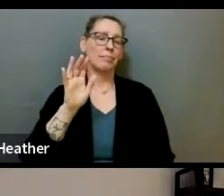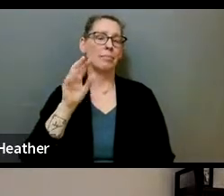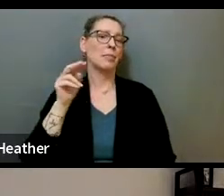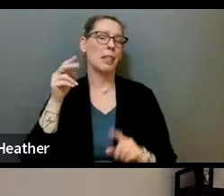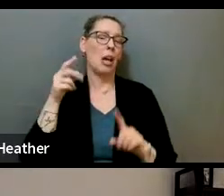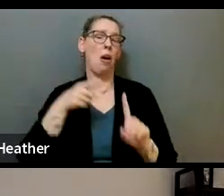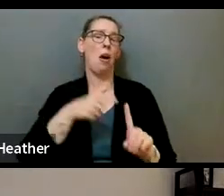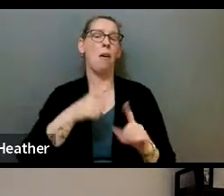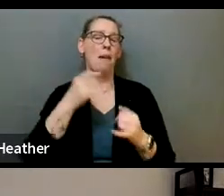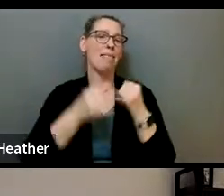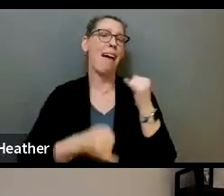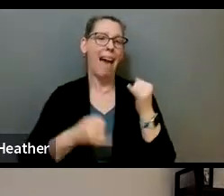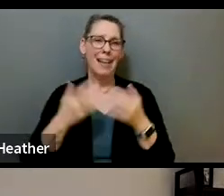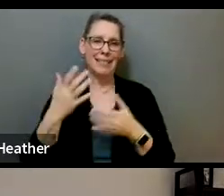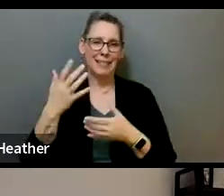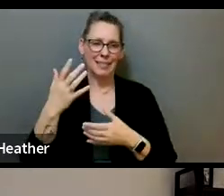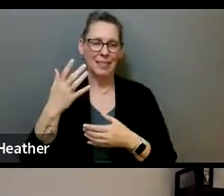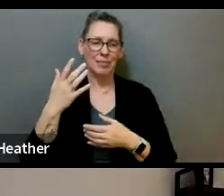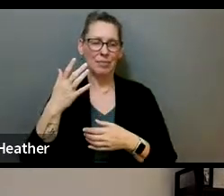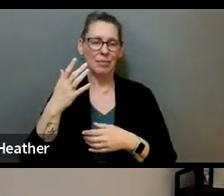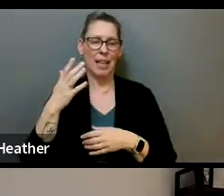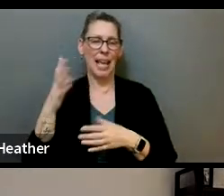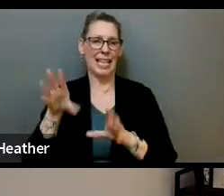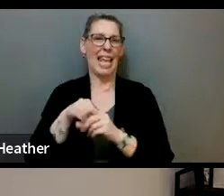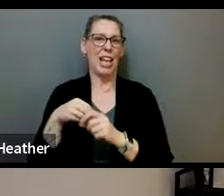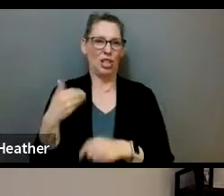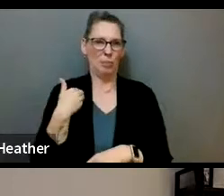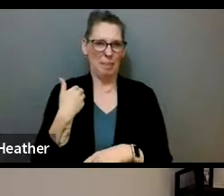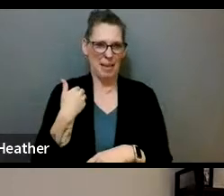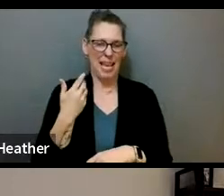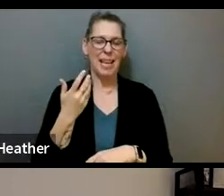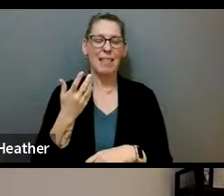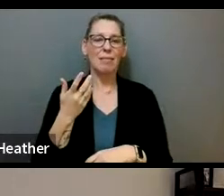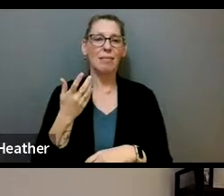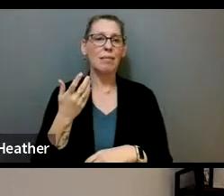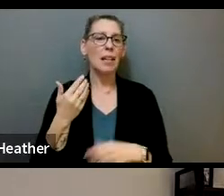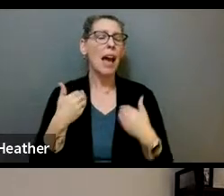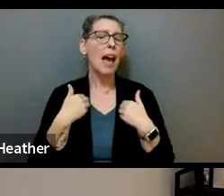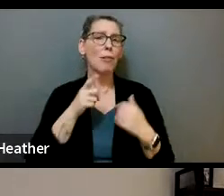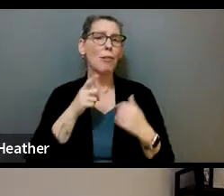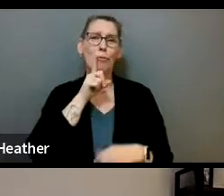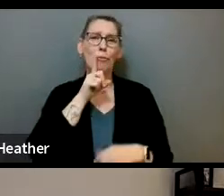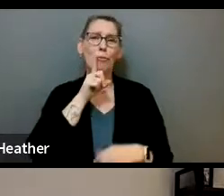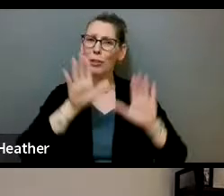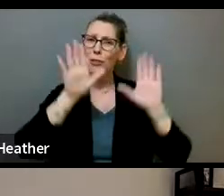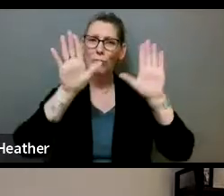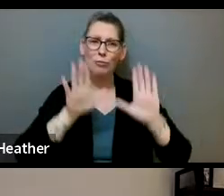last set of engagement. This last set of engagement had some really great